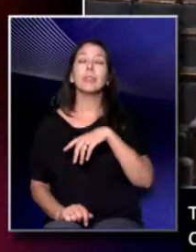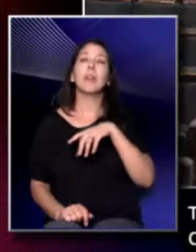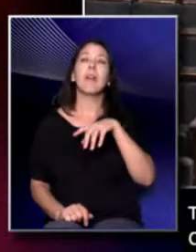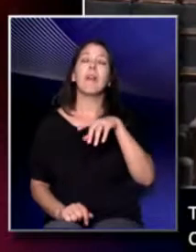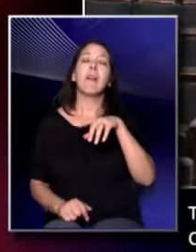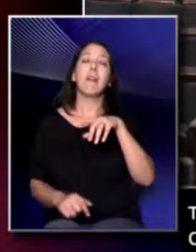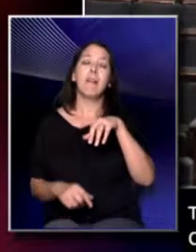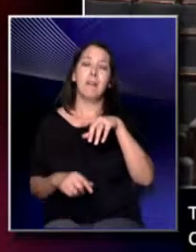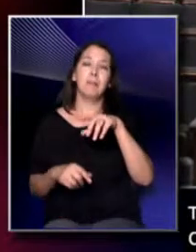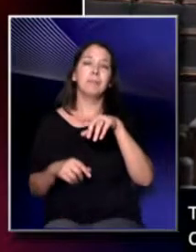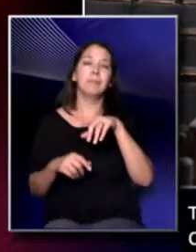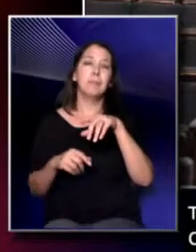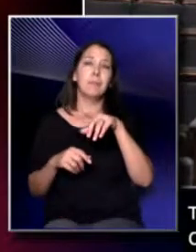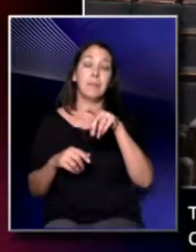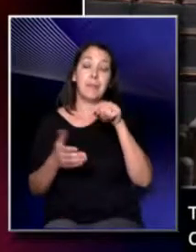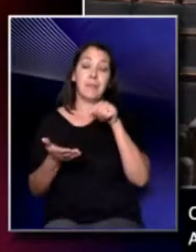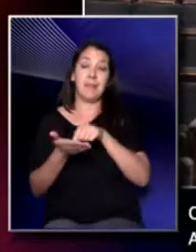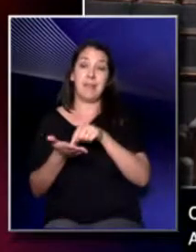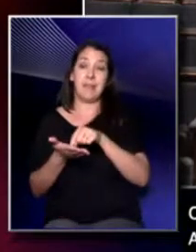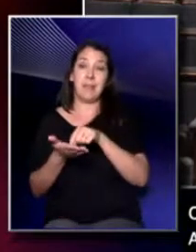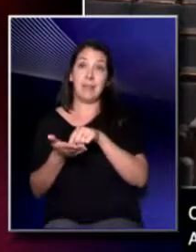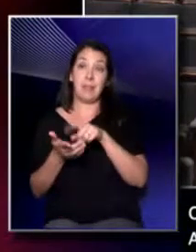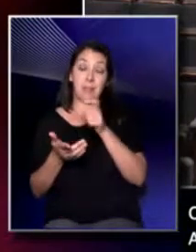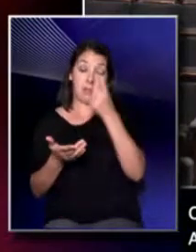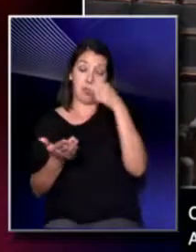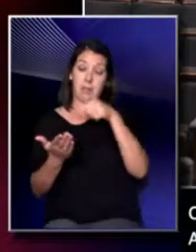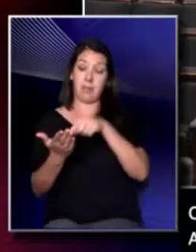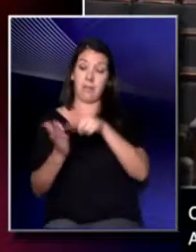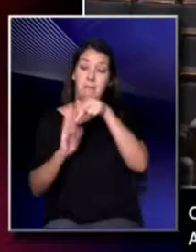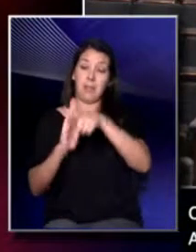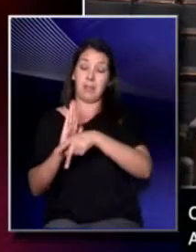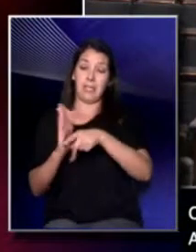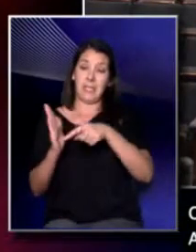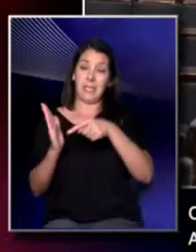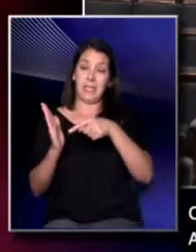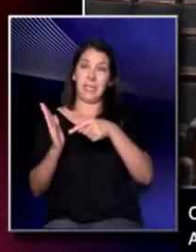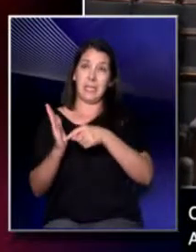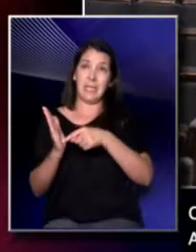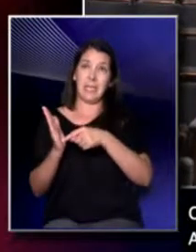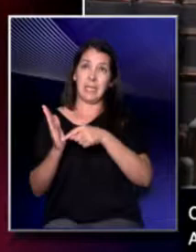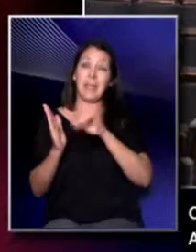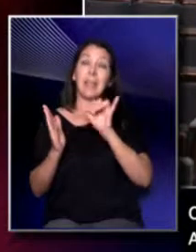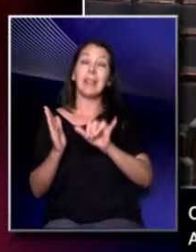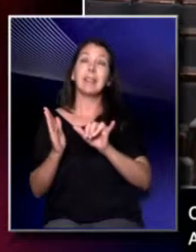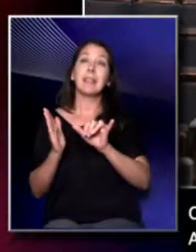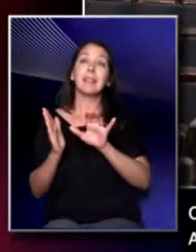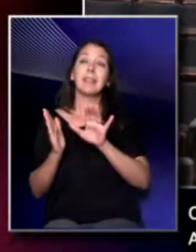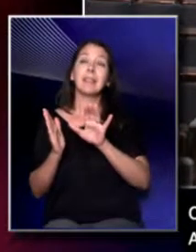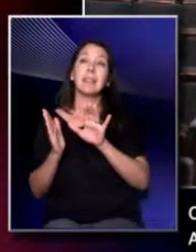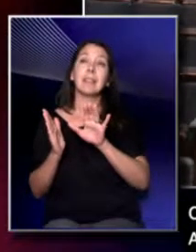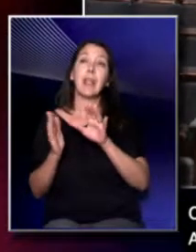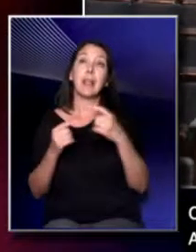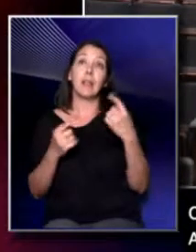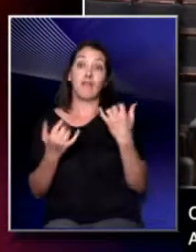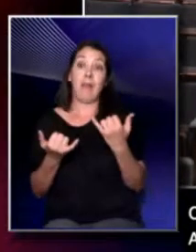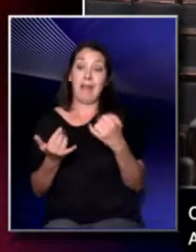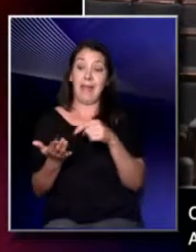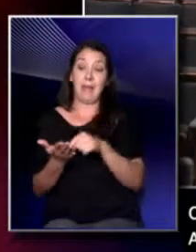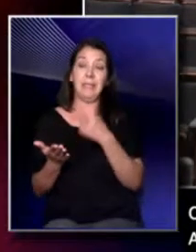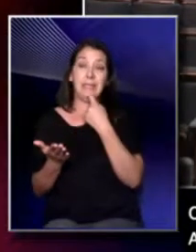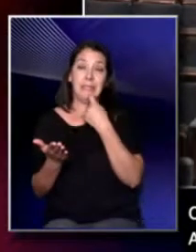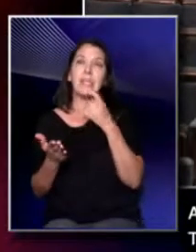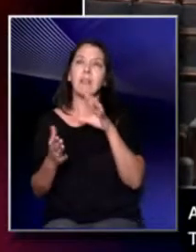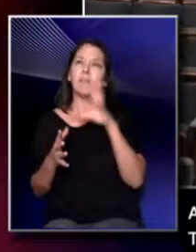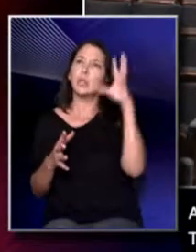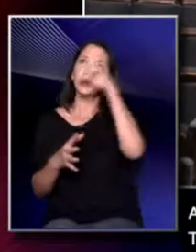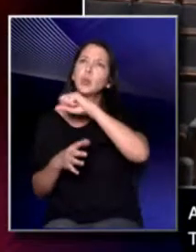ASBA, according to them, takes the position that these may be